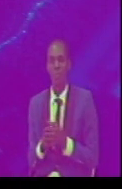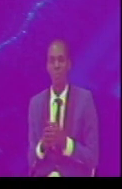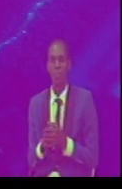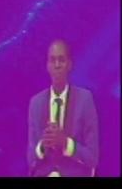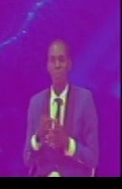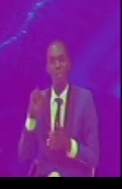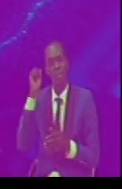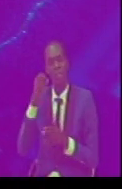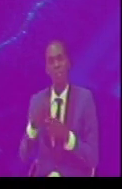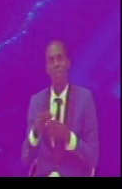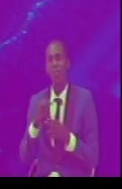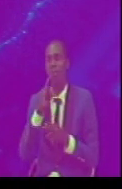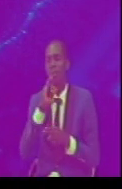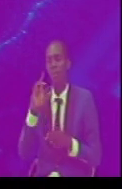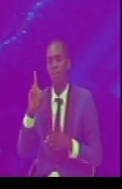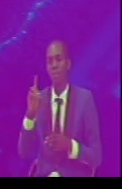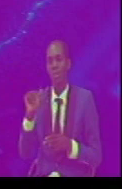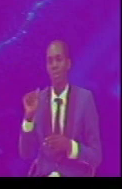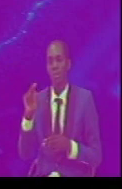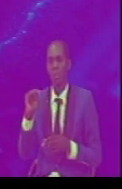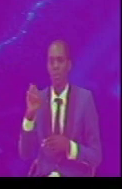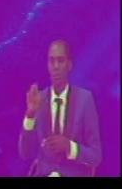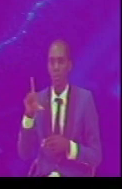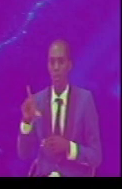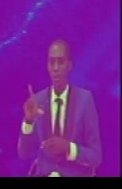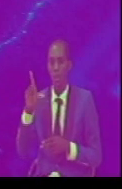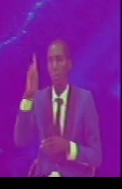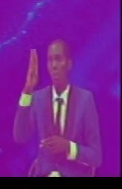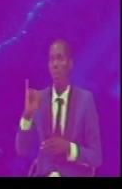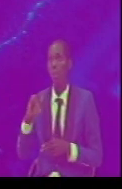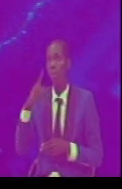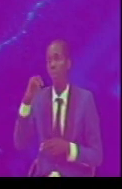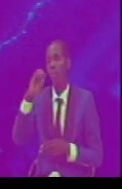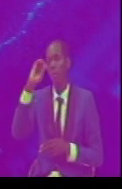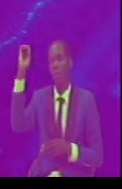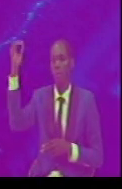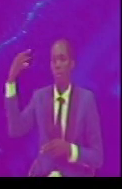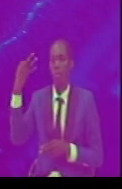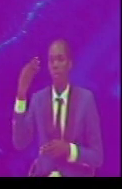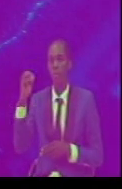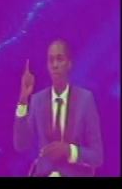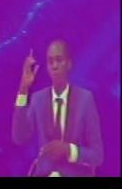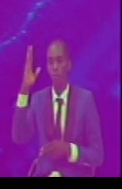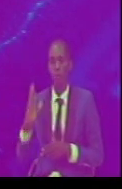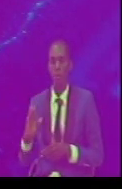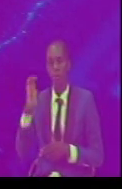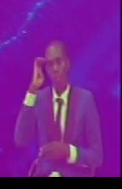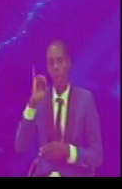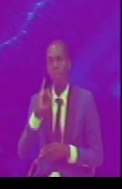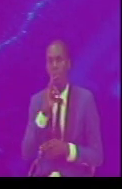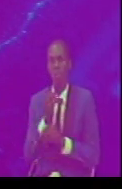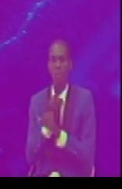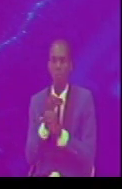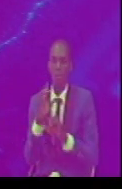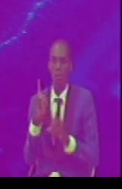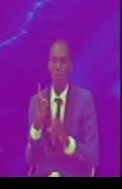The Lord. My name is Daniel Litura. By the grace of God, I'm